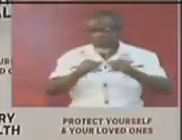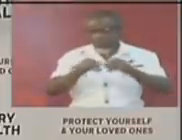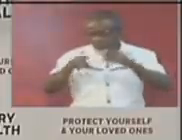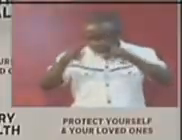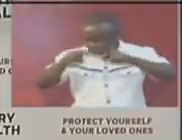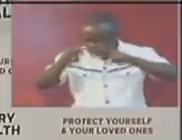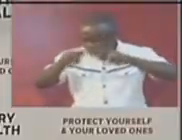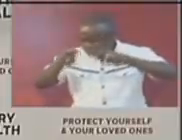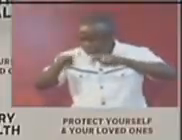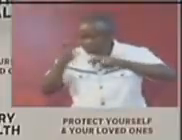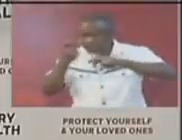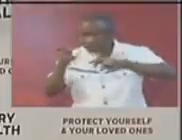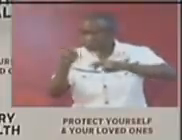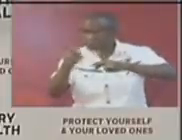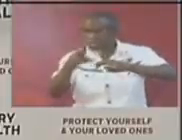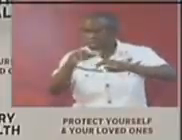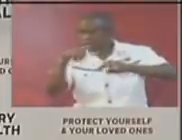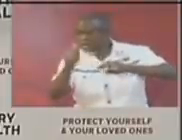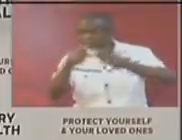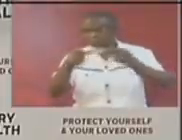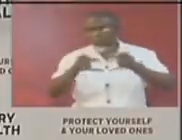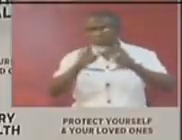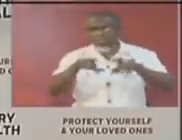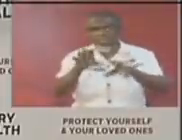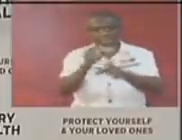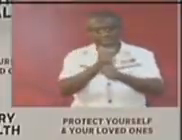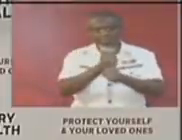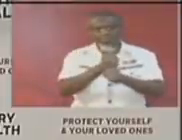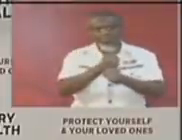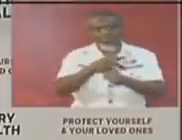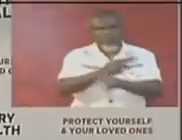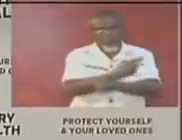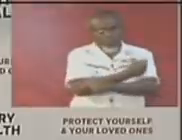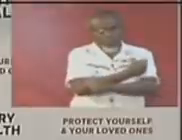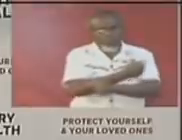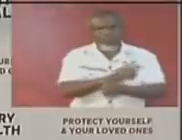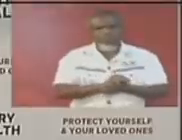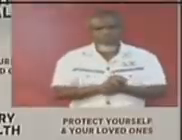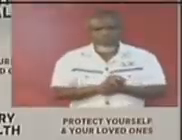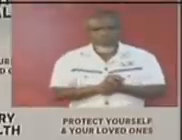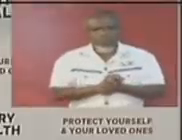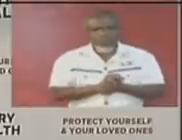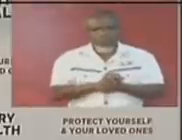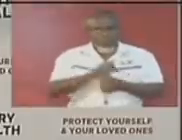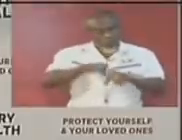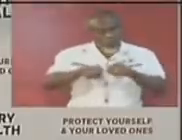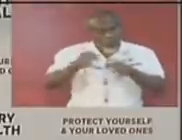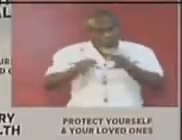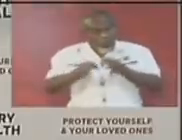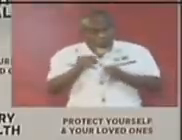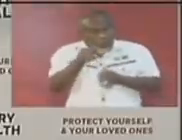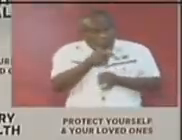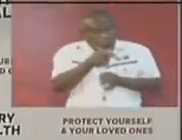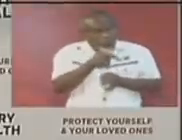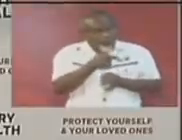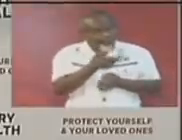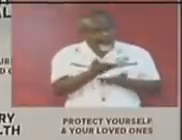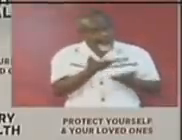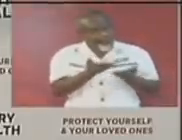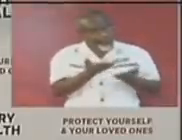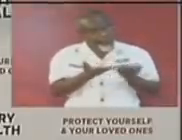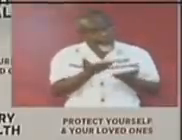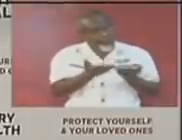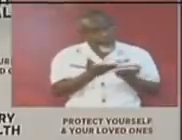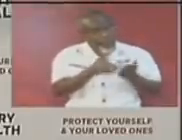have multiple tracks to procure vaccines, so that if there's an issue with one particular track, we have some